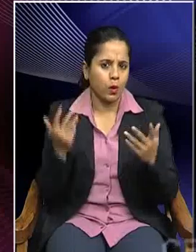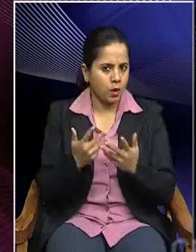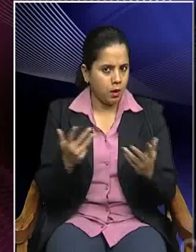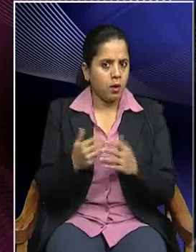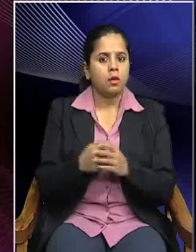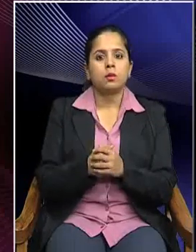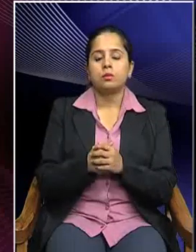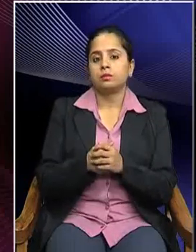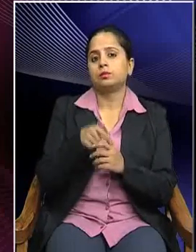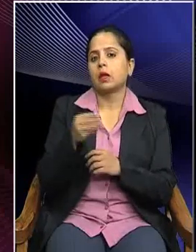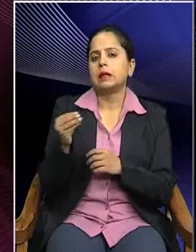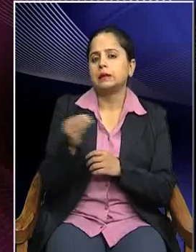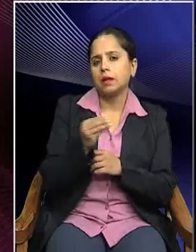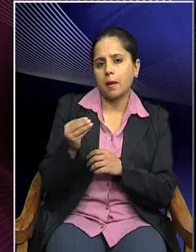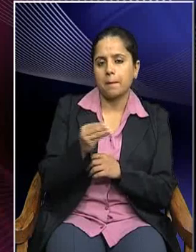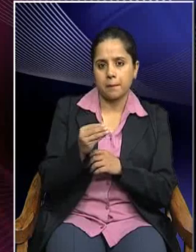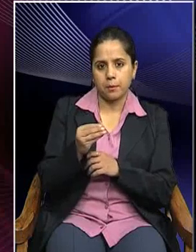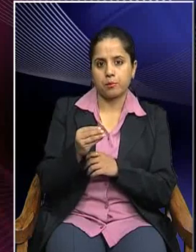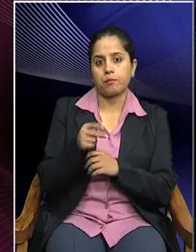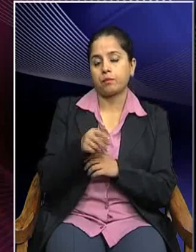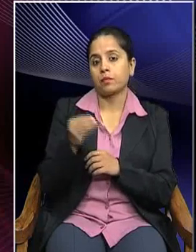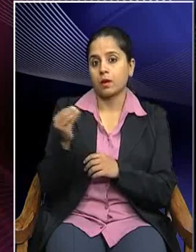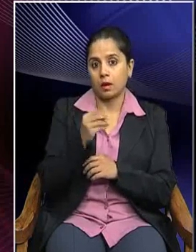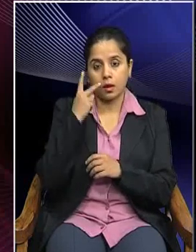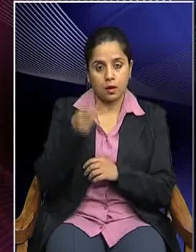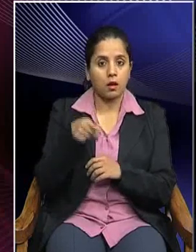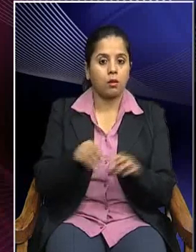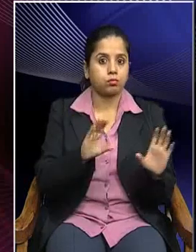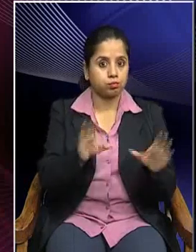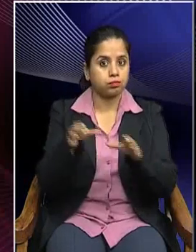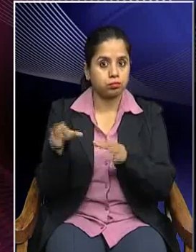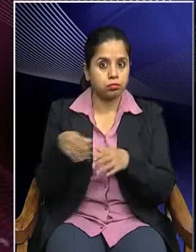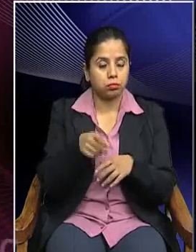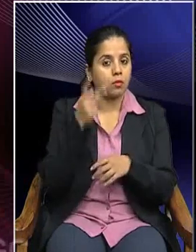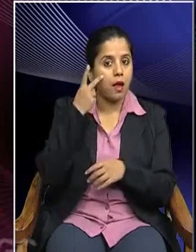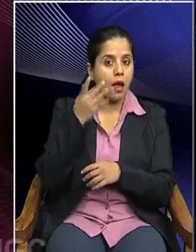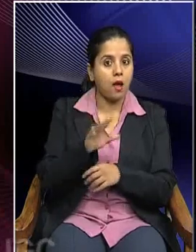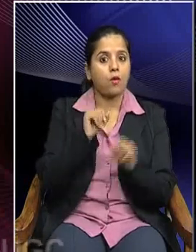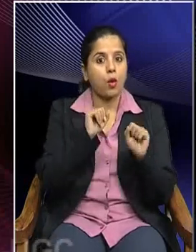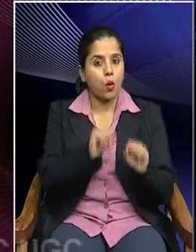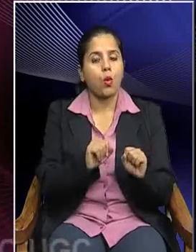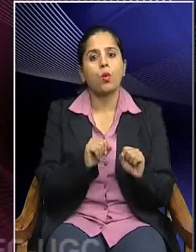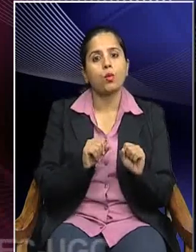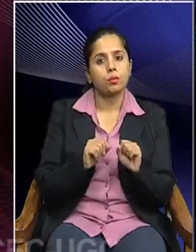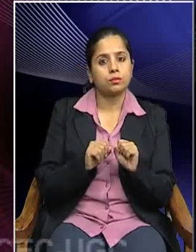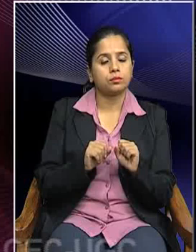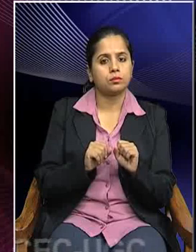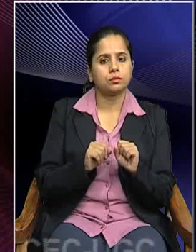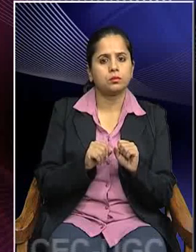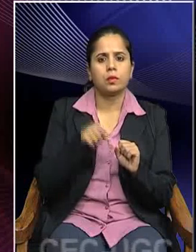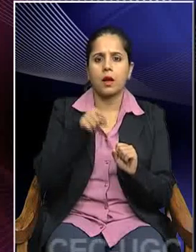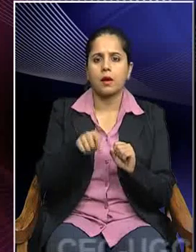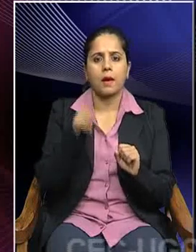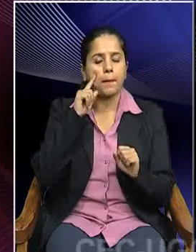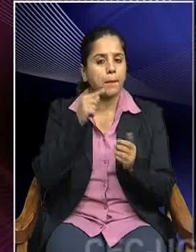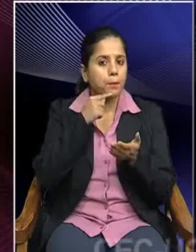some of these sects did have a very